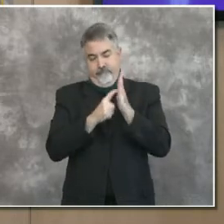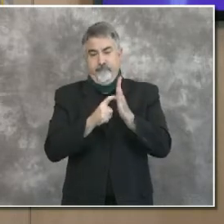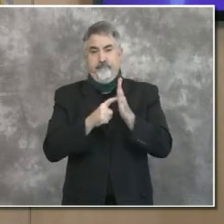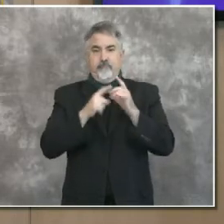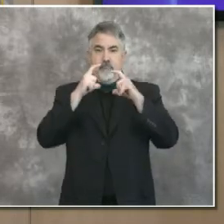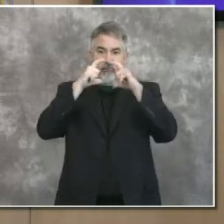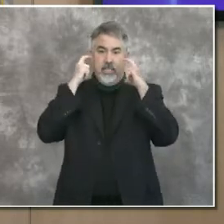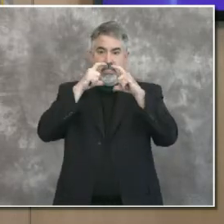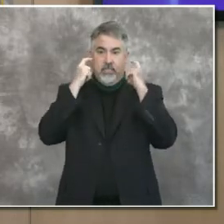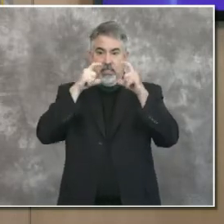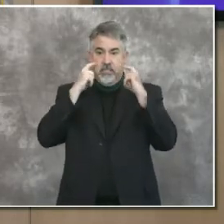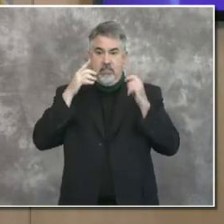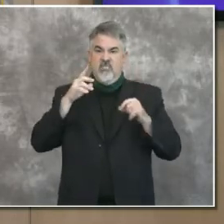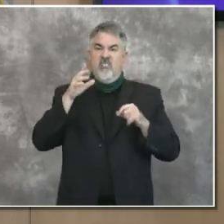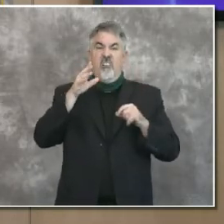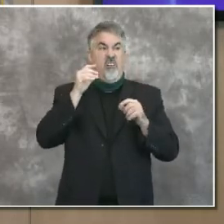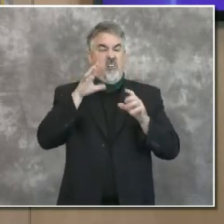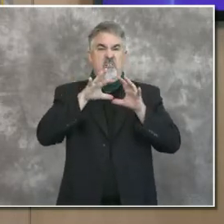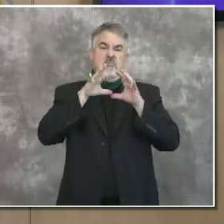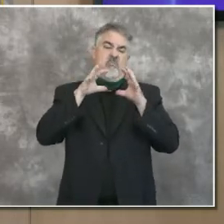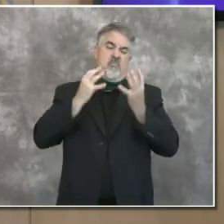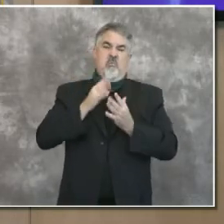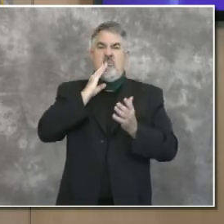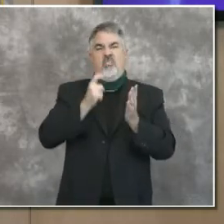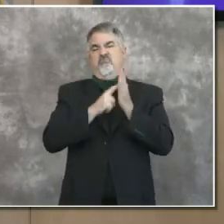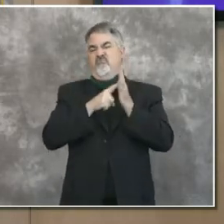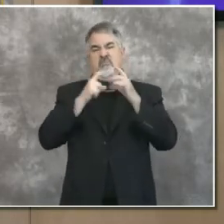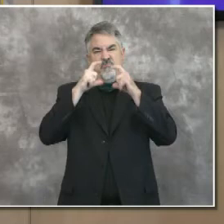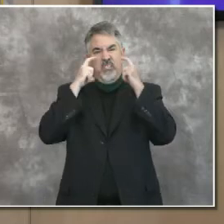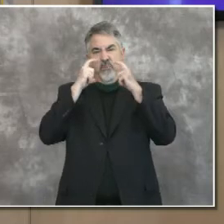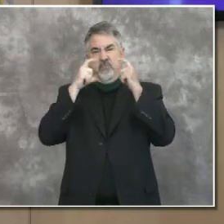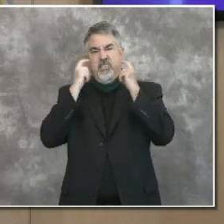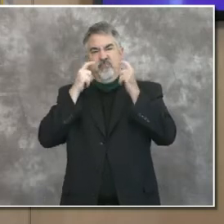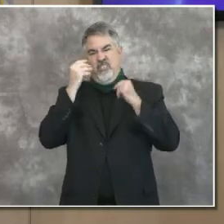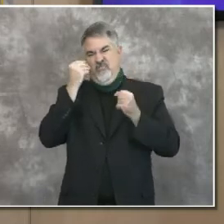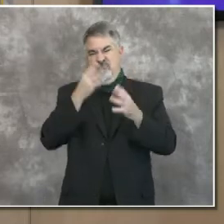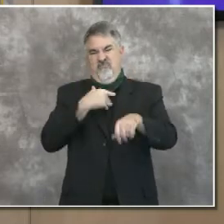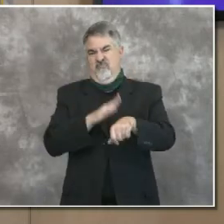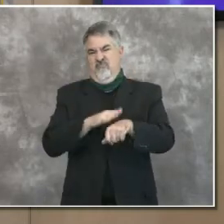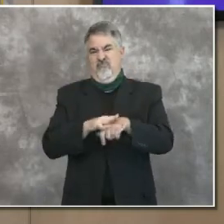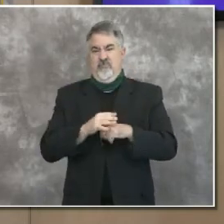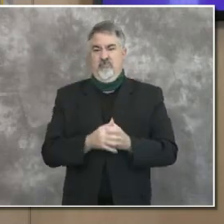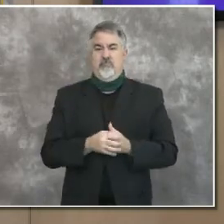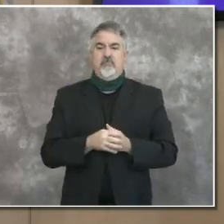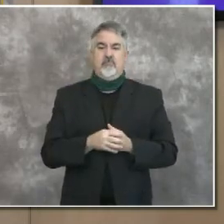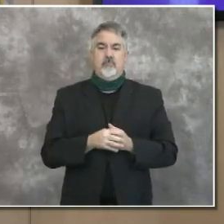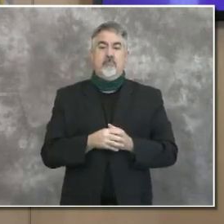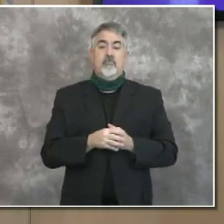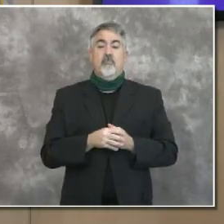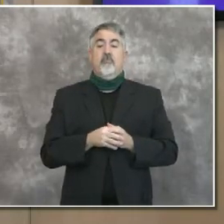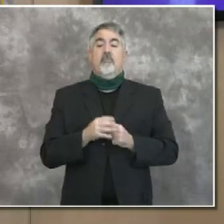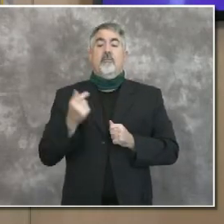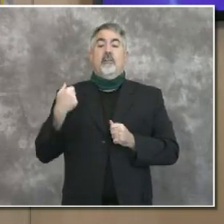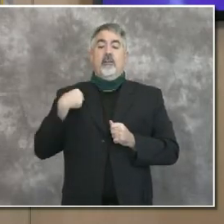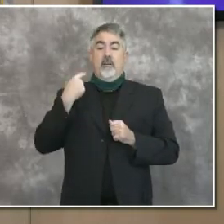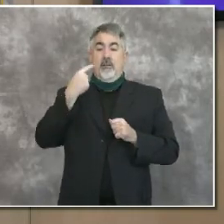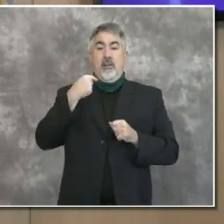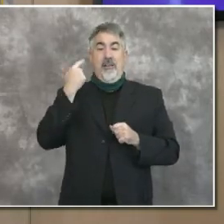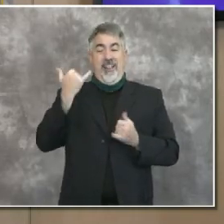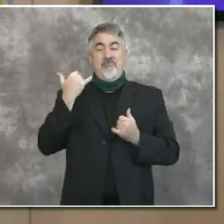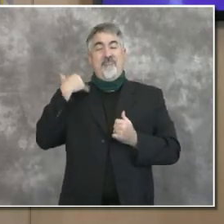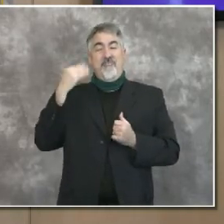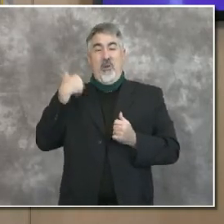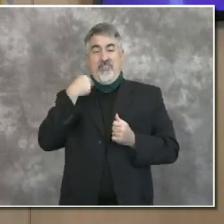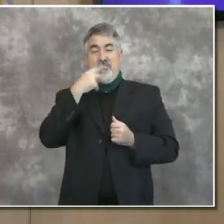early days of our response, we required face coverings for employees at 7 essential businesses who were interacting with the public, and after some